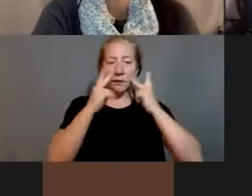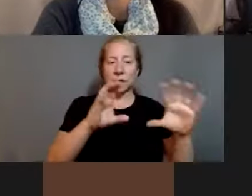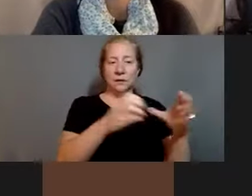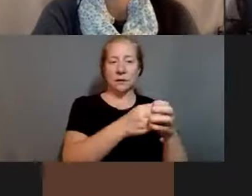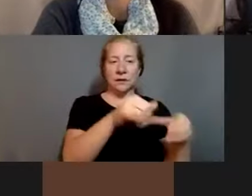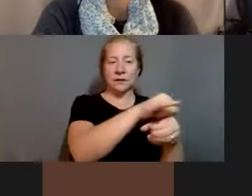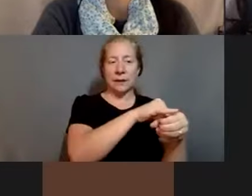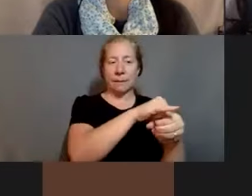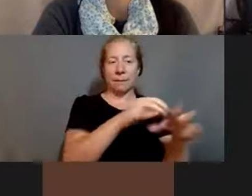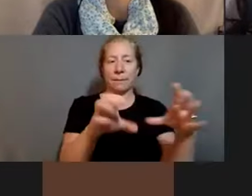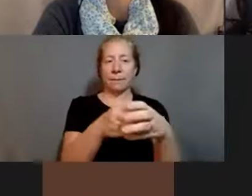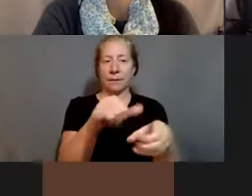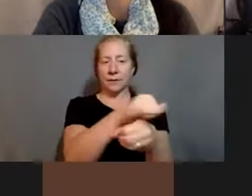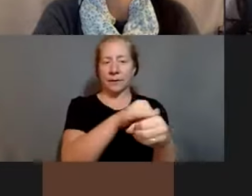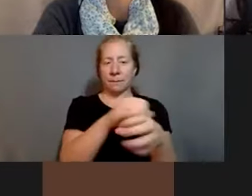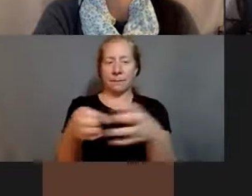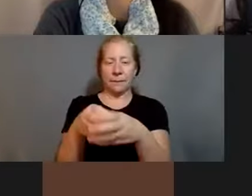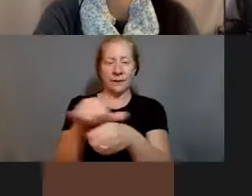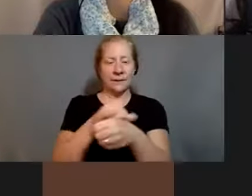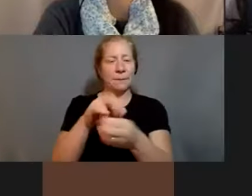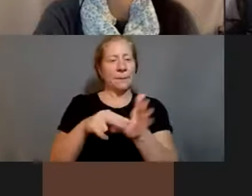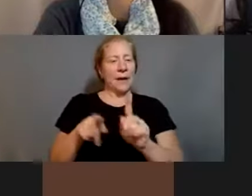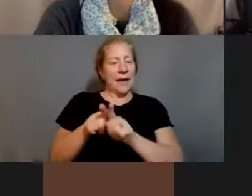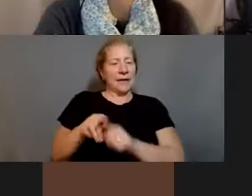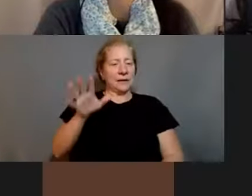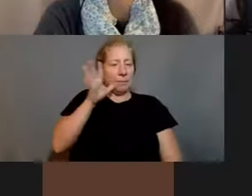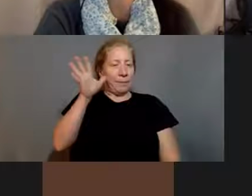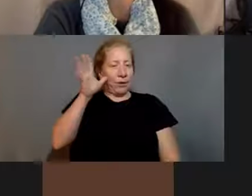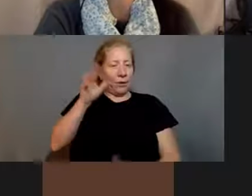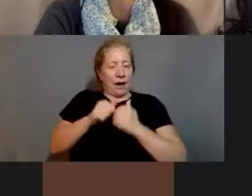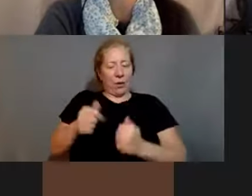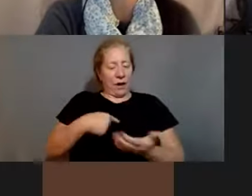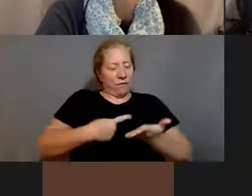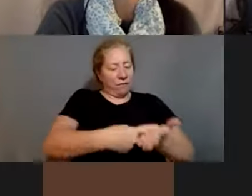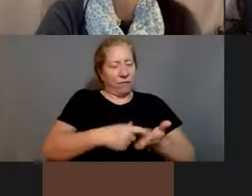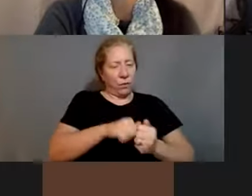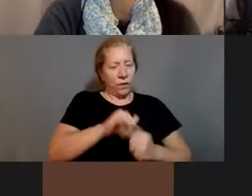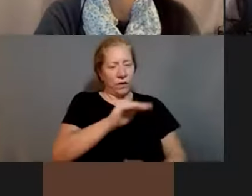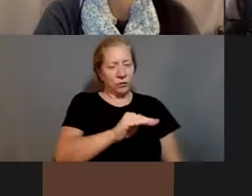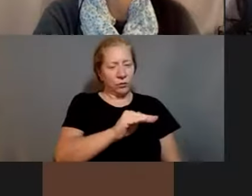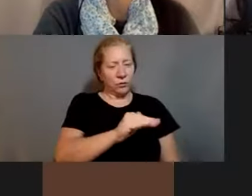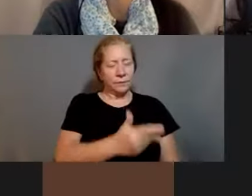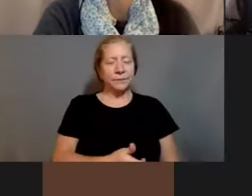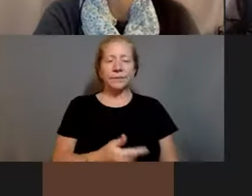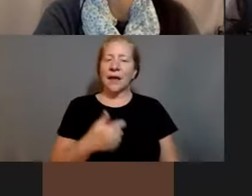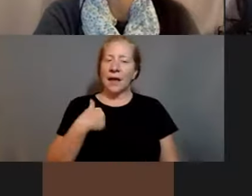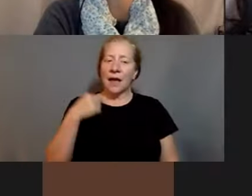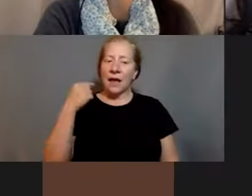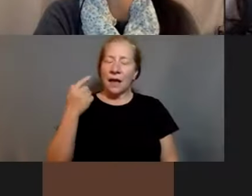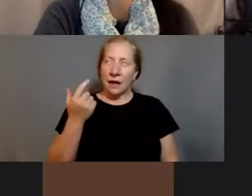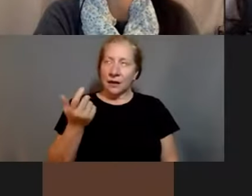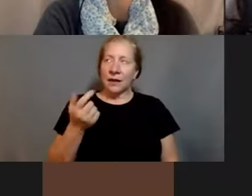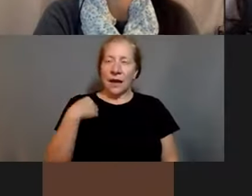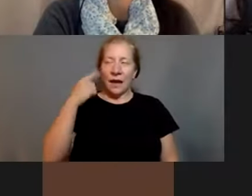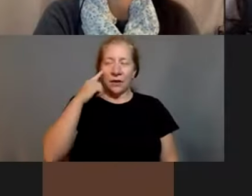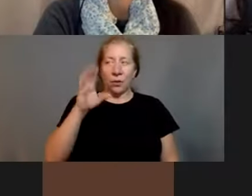can a parent have a conversation with their child? Because I think it would be incredibly troubling